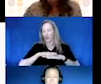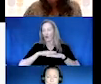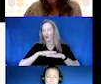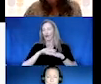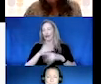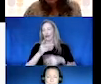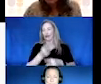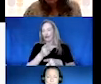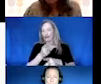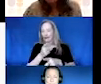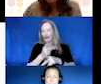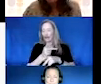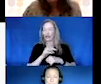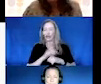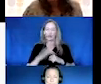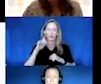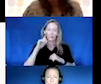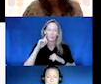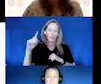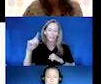heart tones, labs.